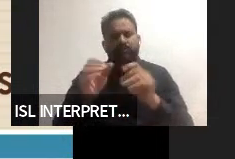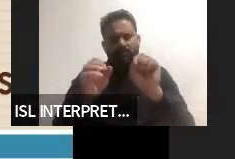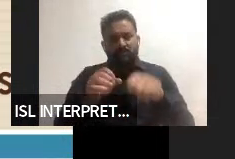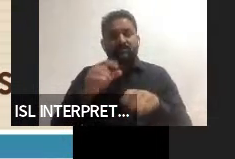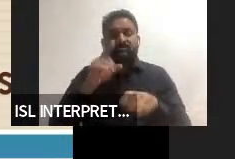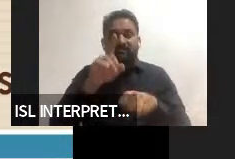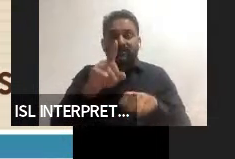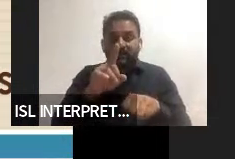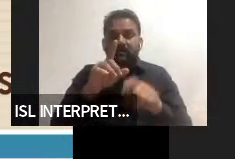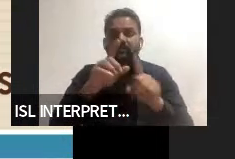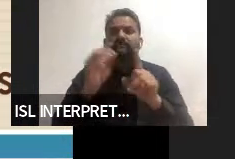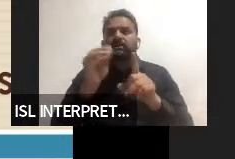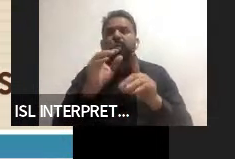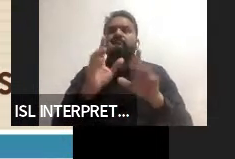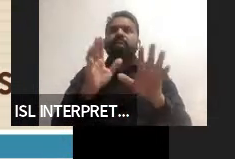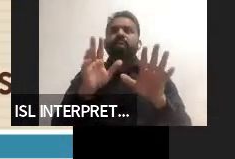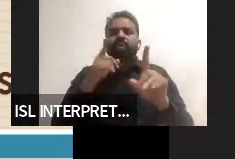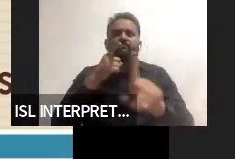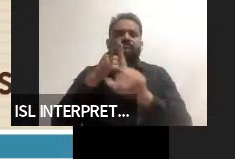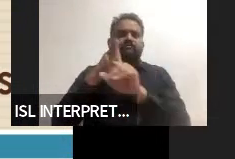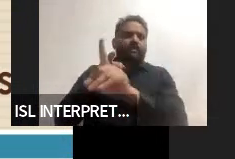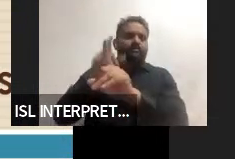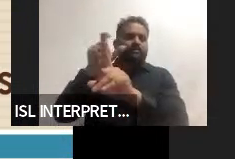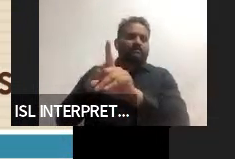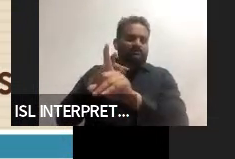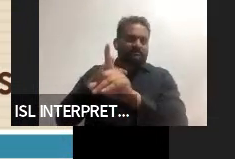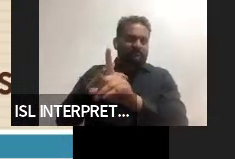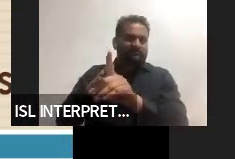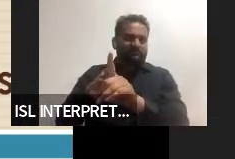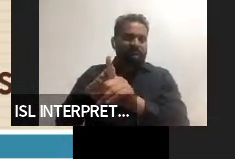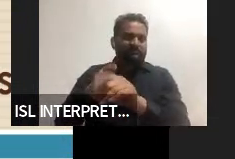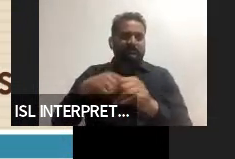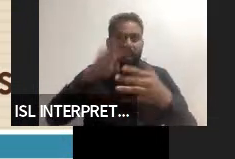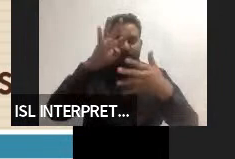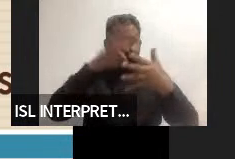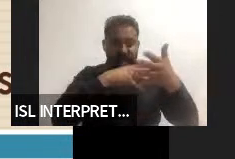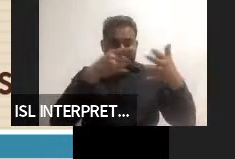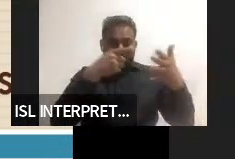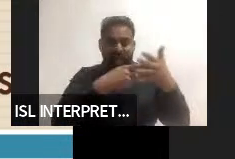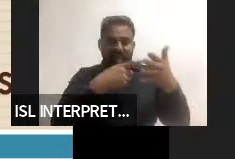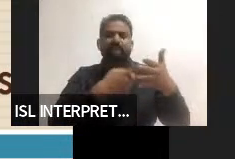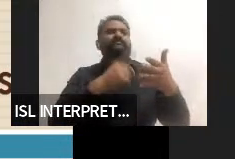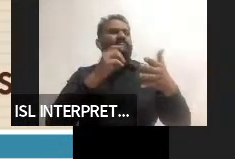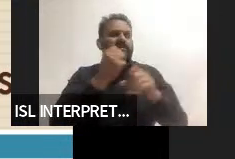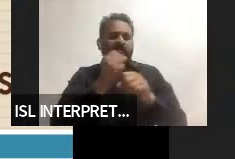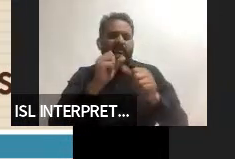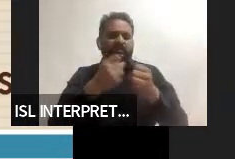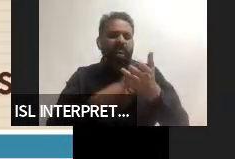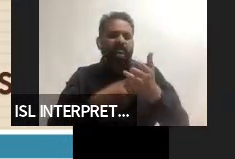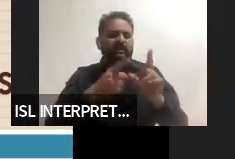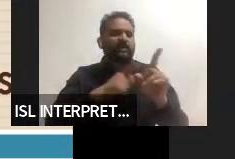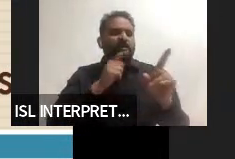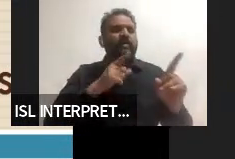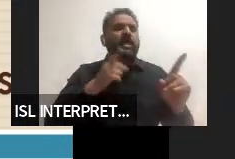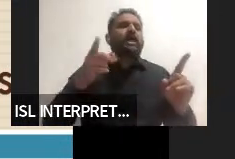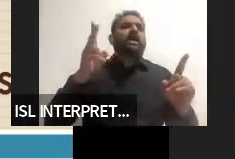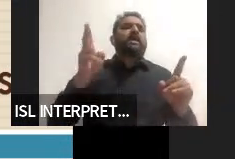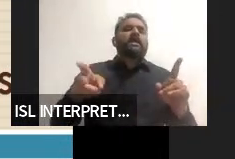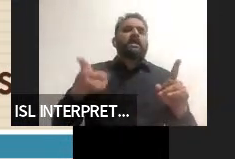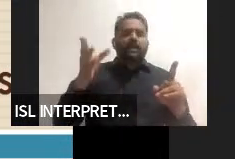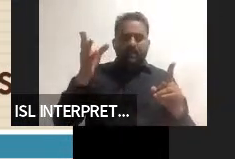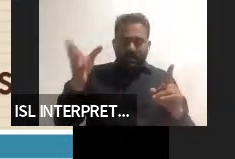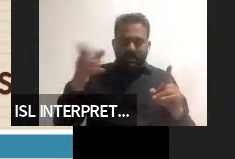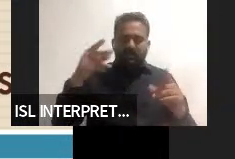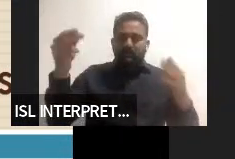some kind of like indication in your table, so that is the same abbreviation. You will use it in your text, and